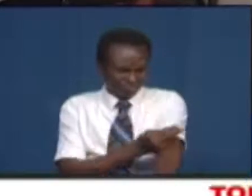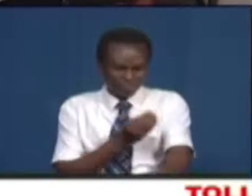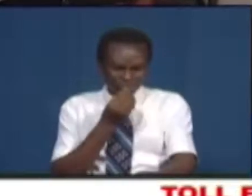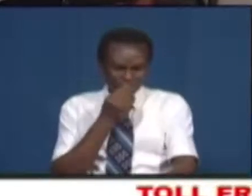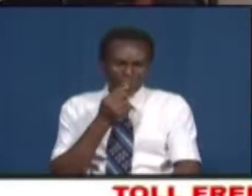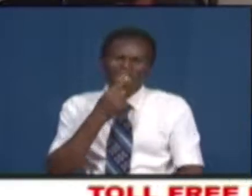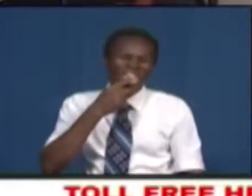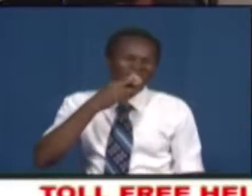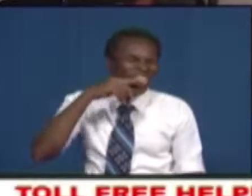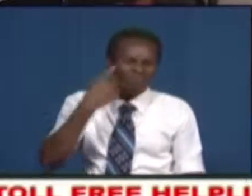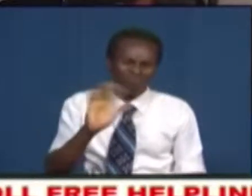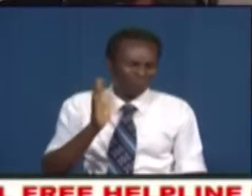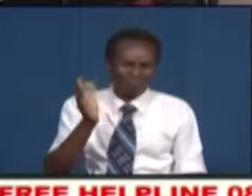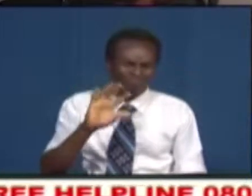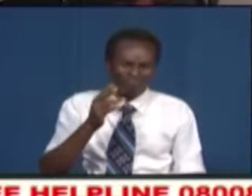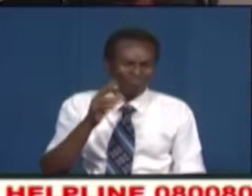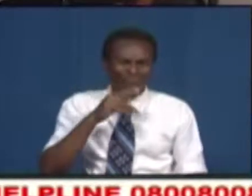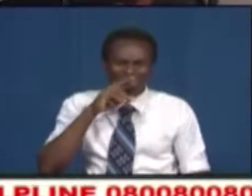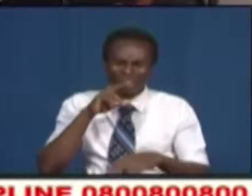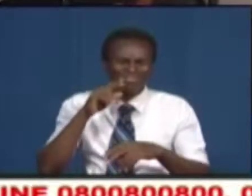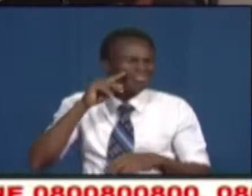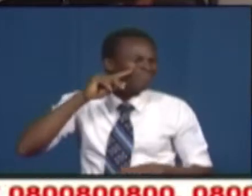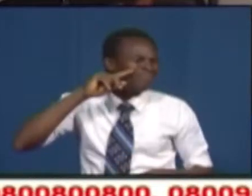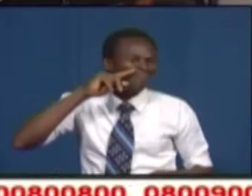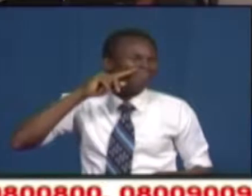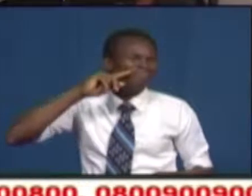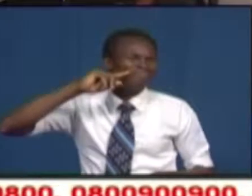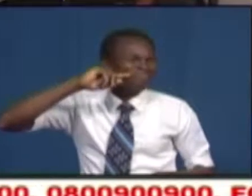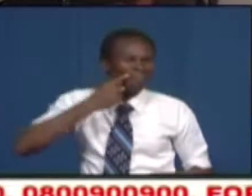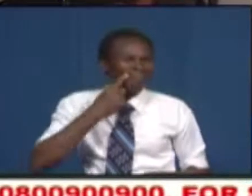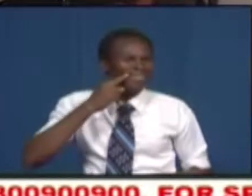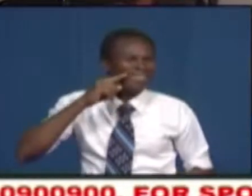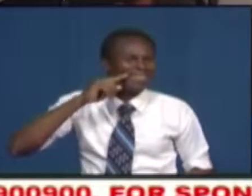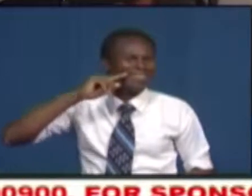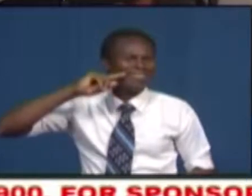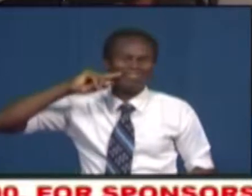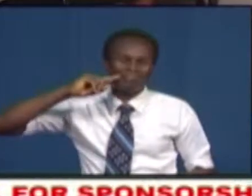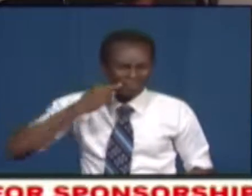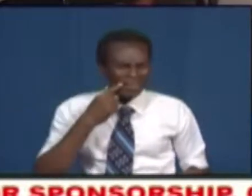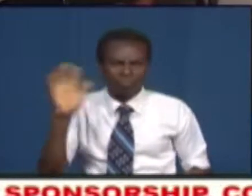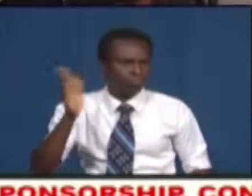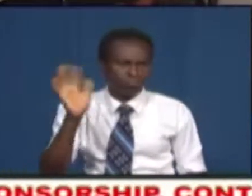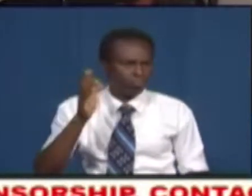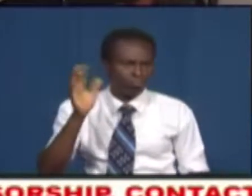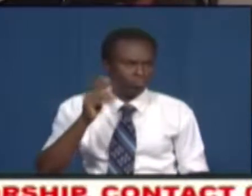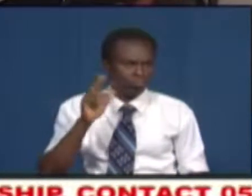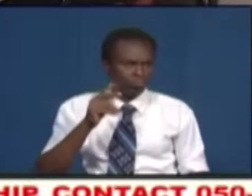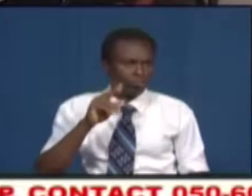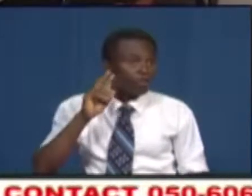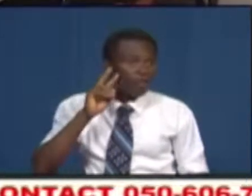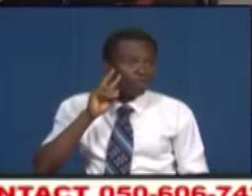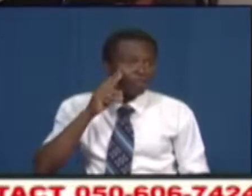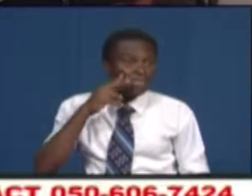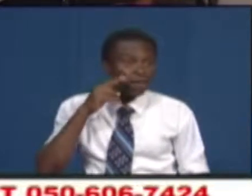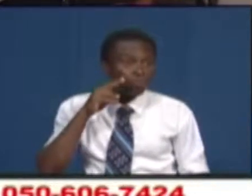Mm. Sandra was asking, how can we make it attractive for you to eat? If you look at vegetables in general, they come in